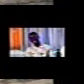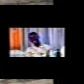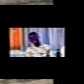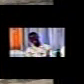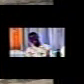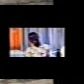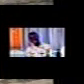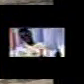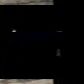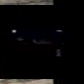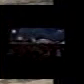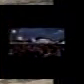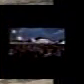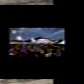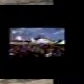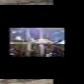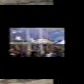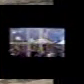time around.